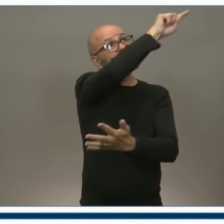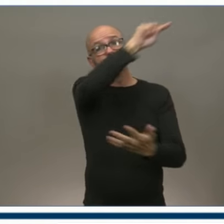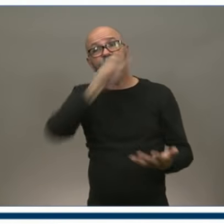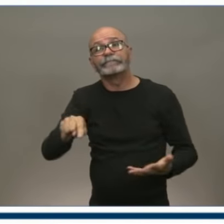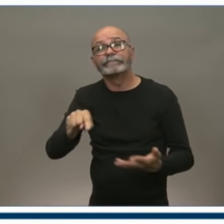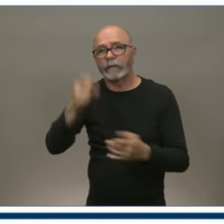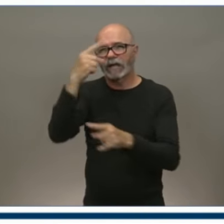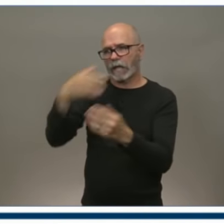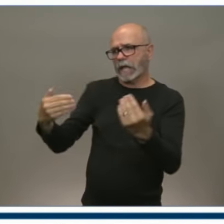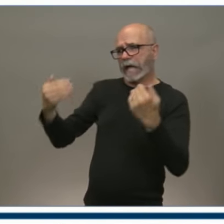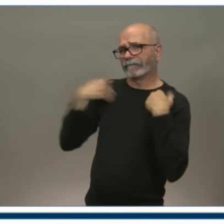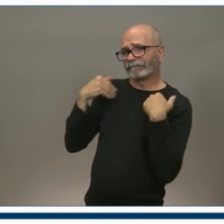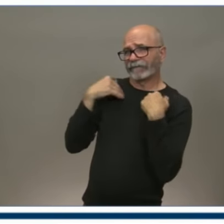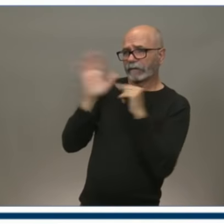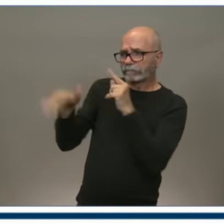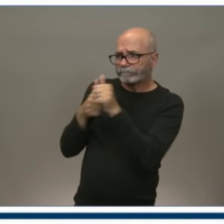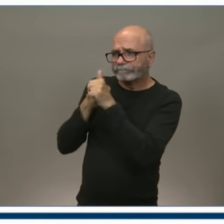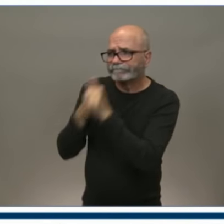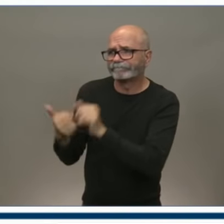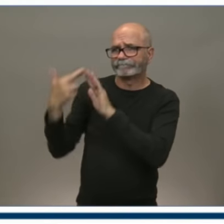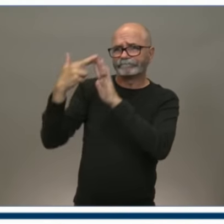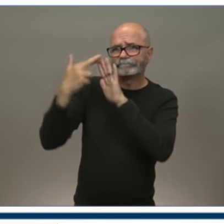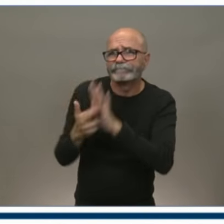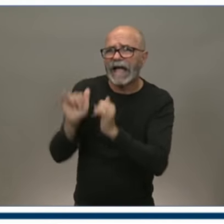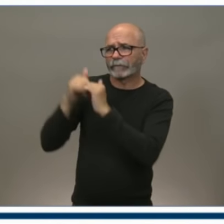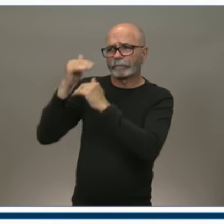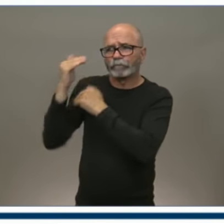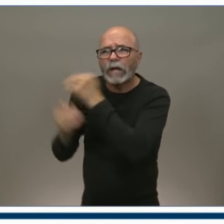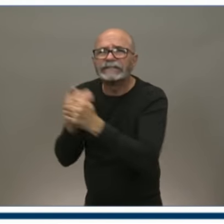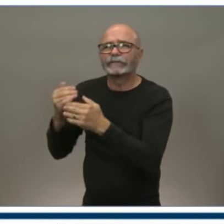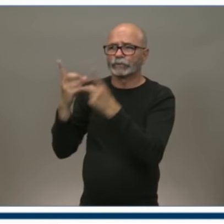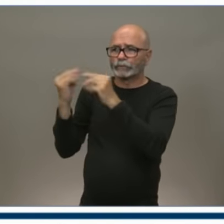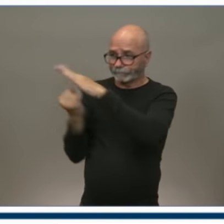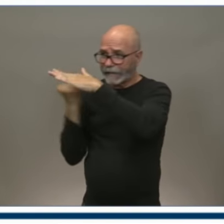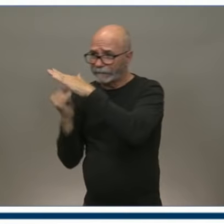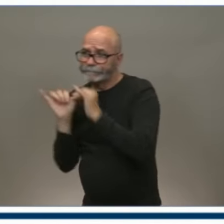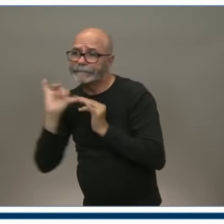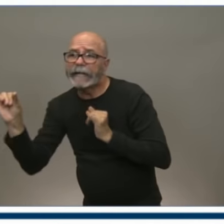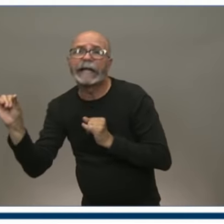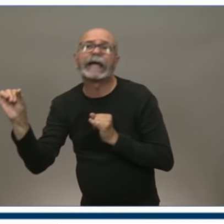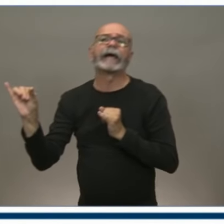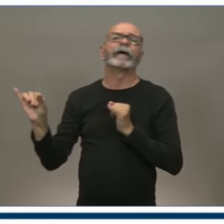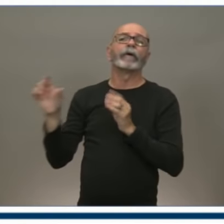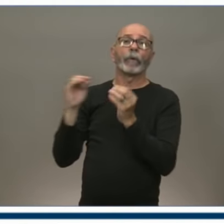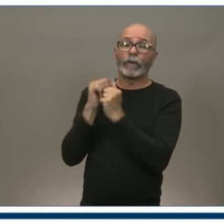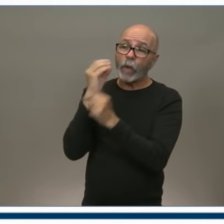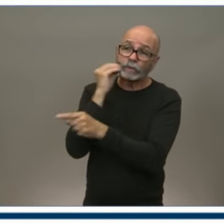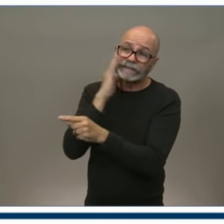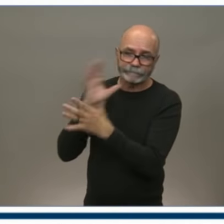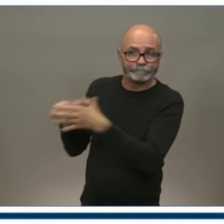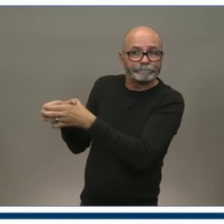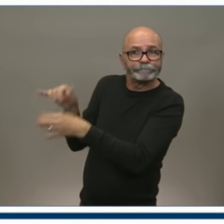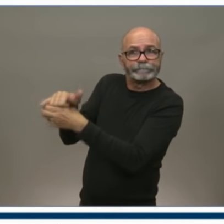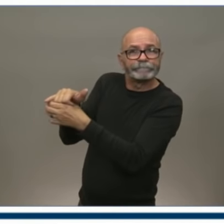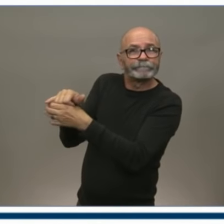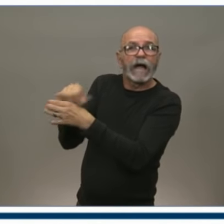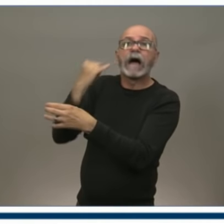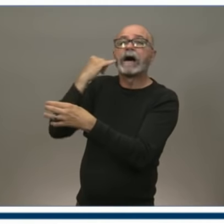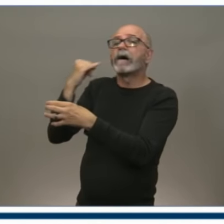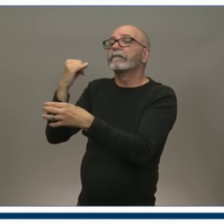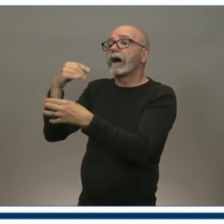protocol that keeps those individuals in quarantine. They are staying at a local hotel. The only time they leave the hotel or leave the floor